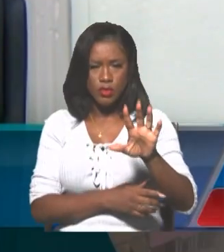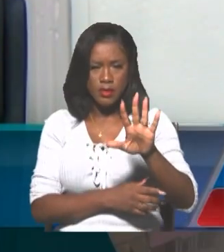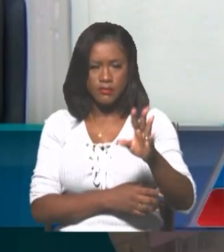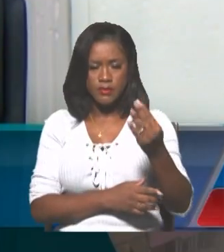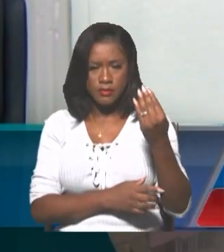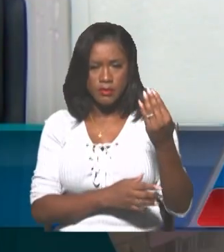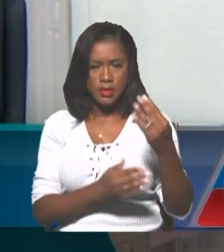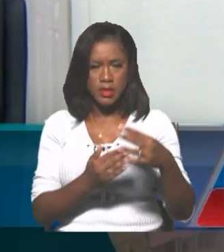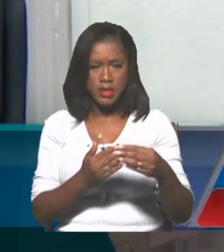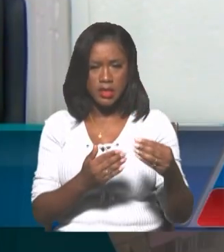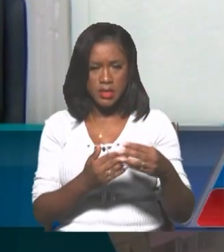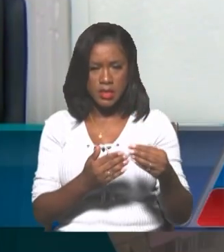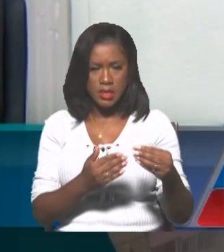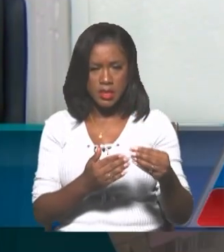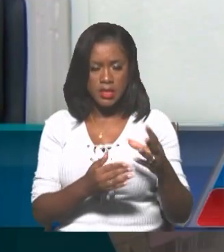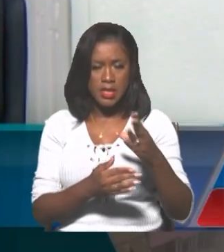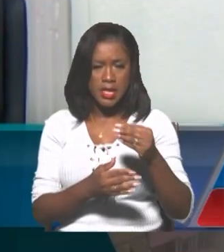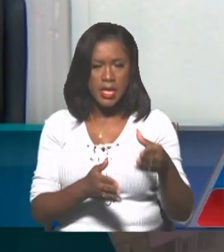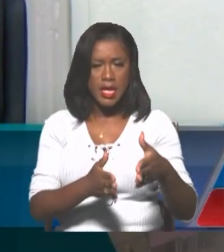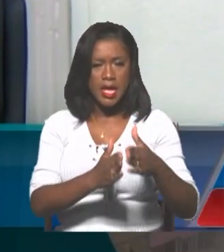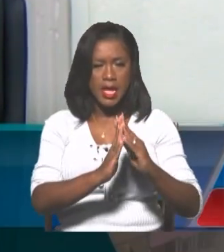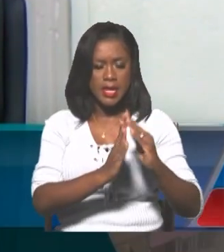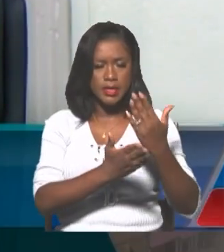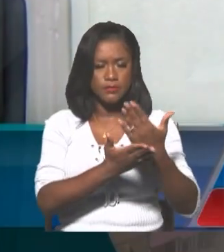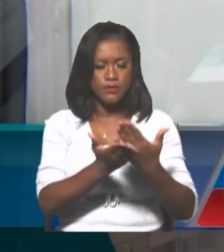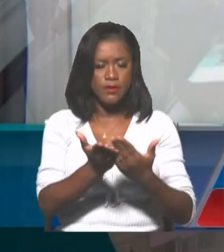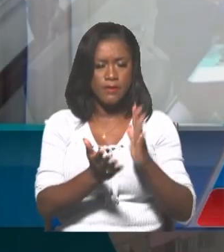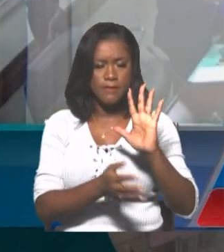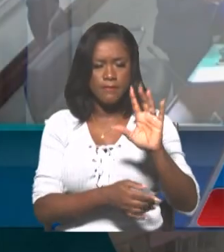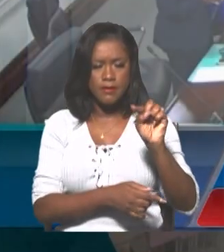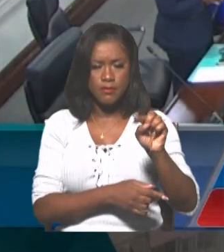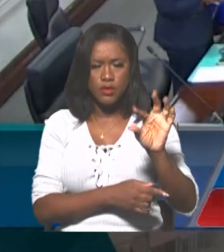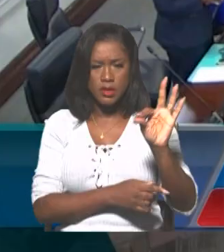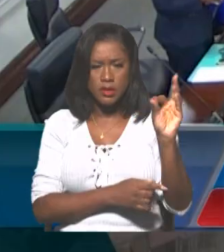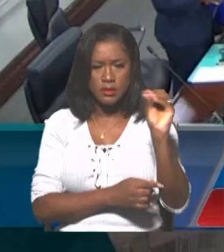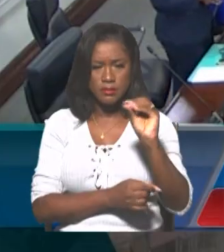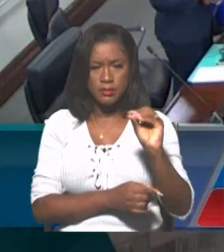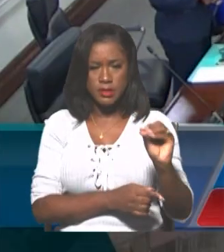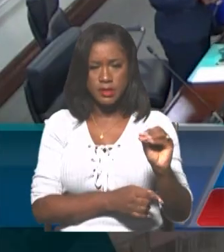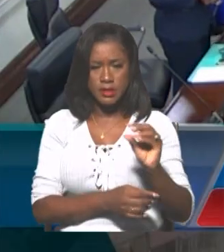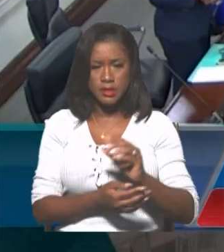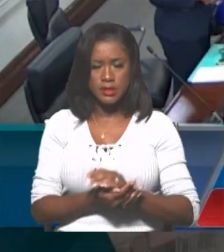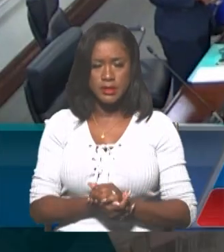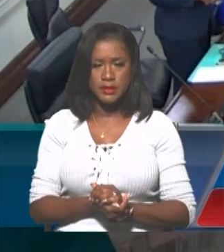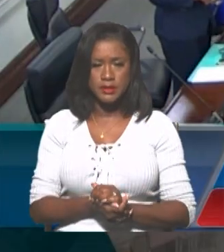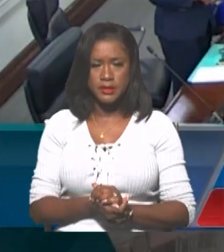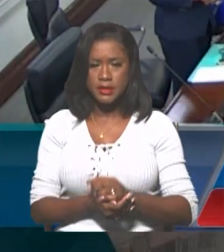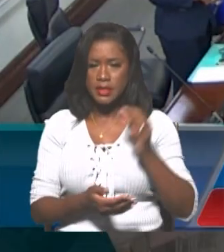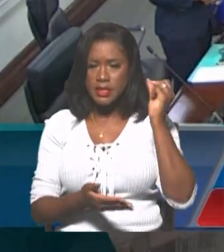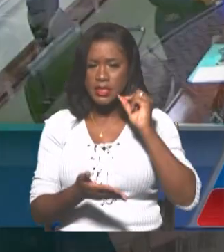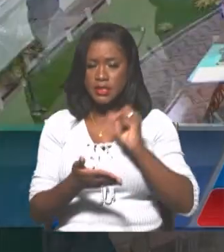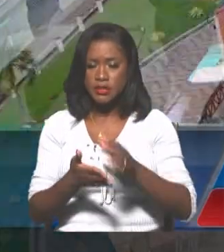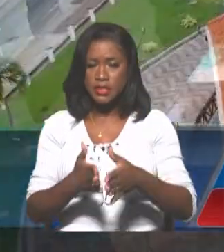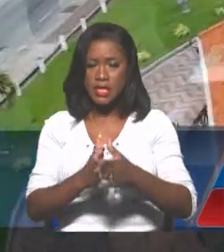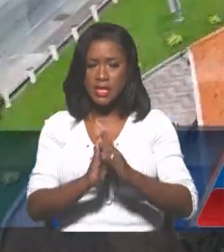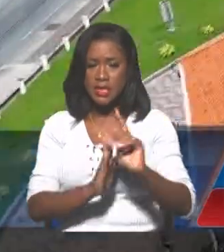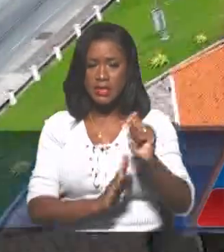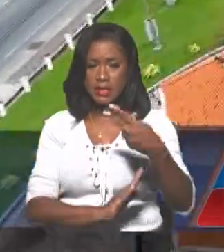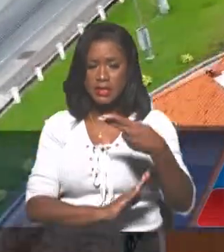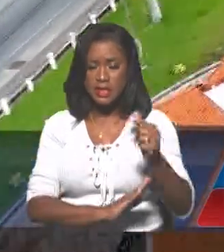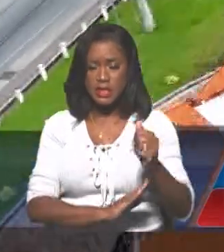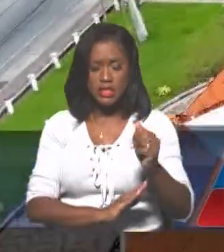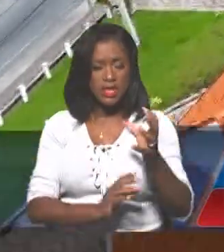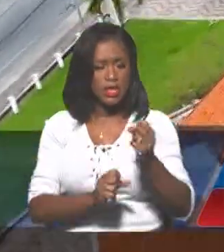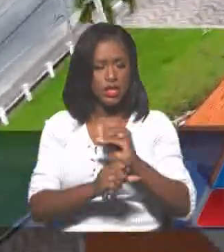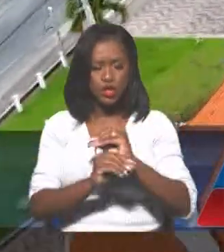billion and a requested share of 5.9%. Secretary Roberts asked that the THA receive no